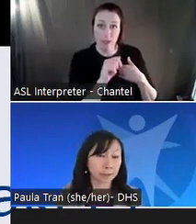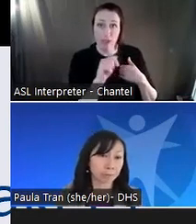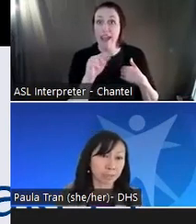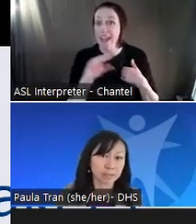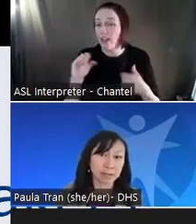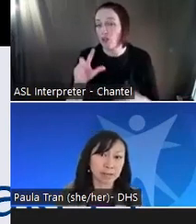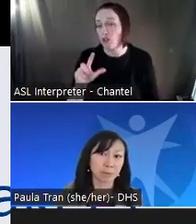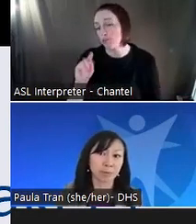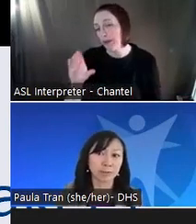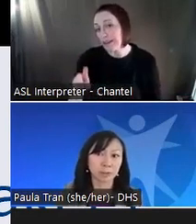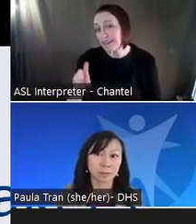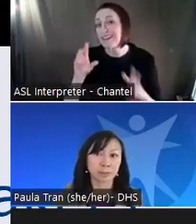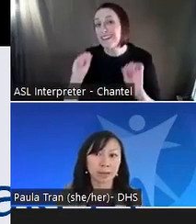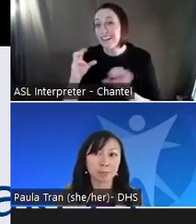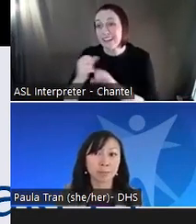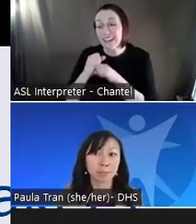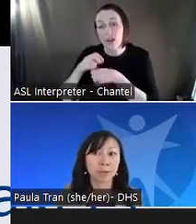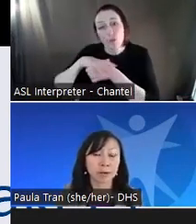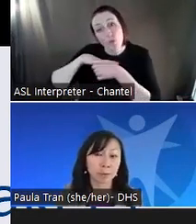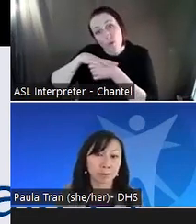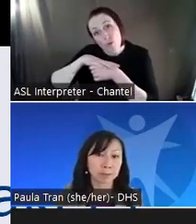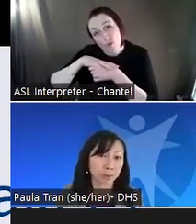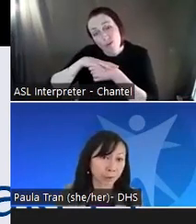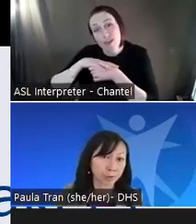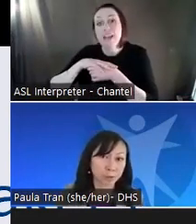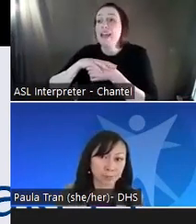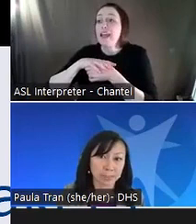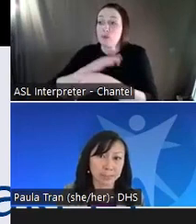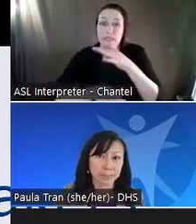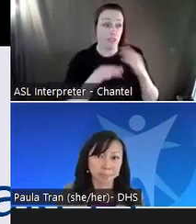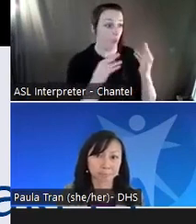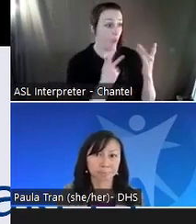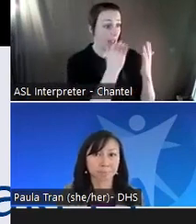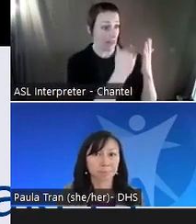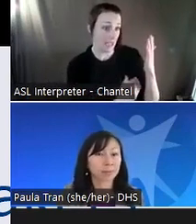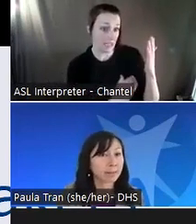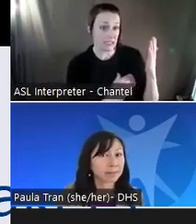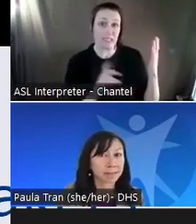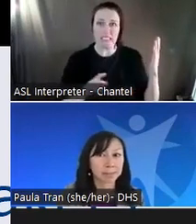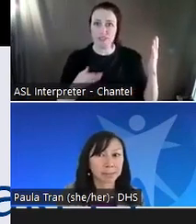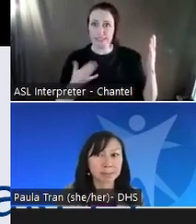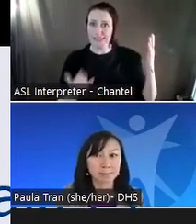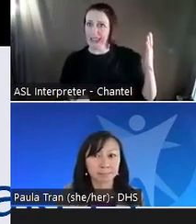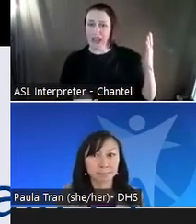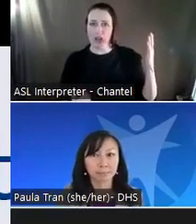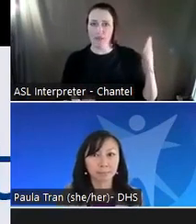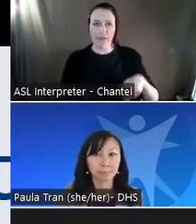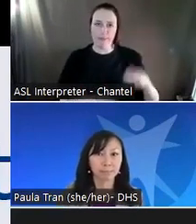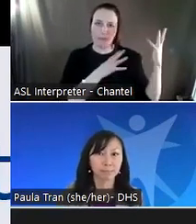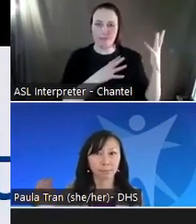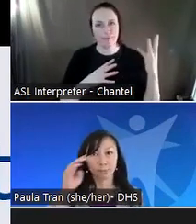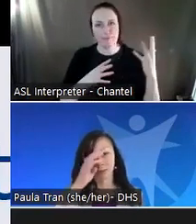in their communities and prevent children being put on a wait list for critical services. Next slide, please.